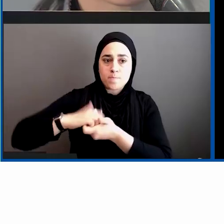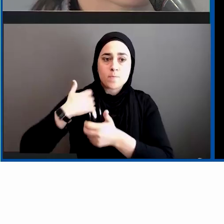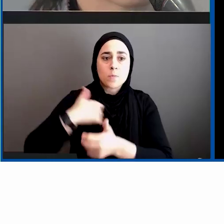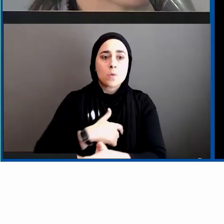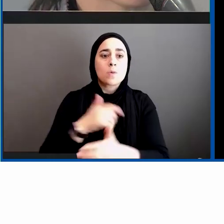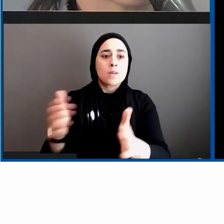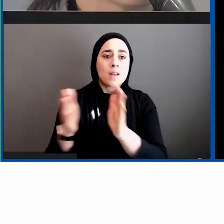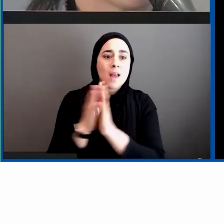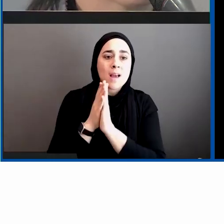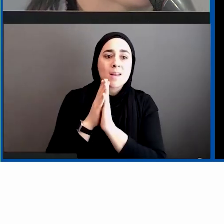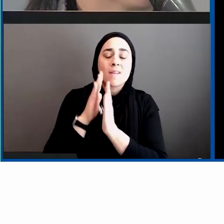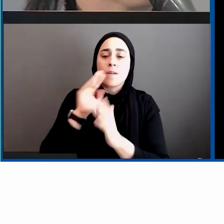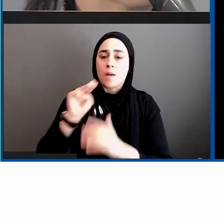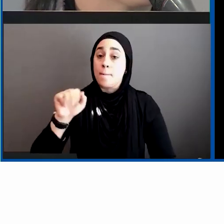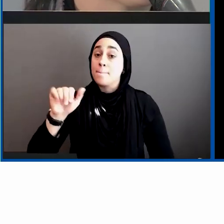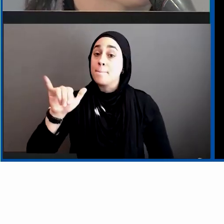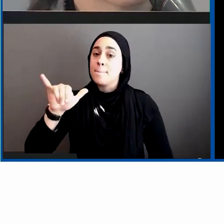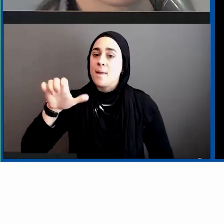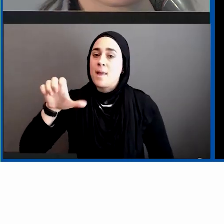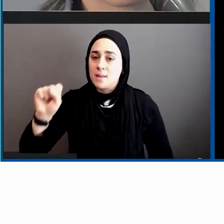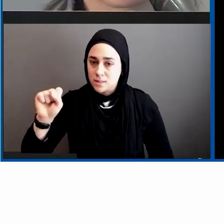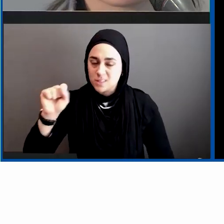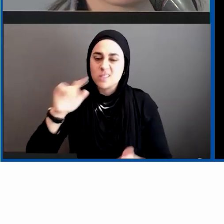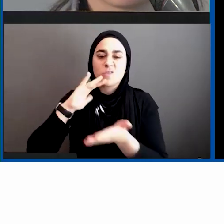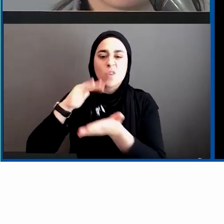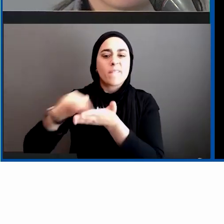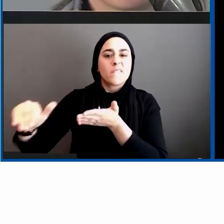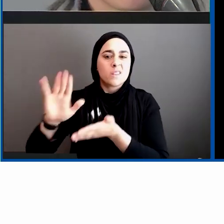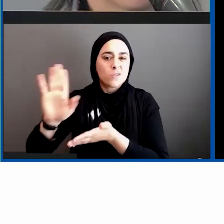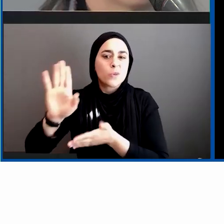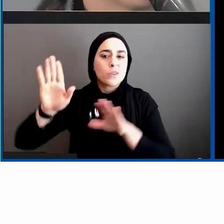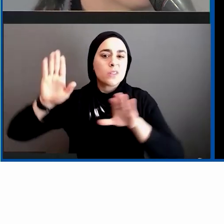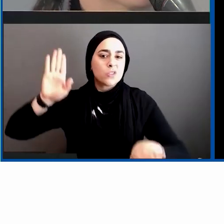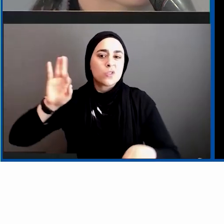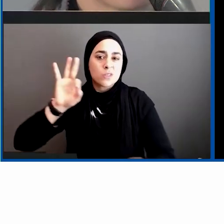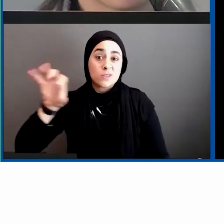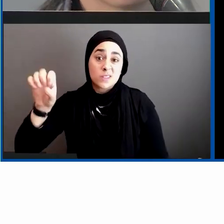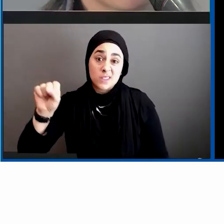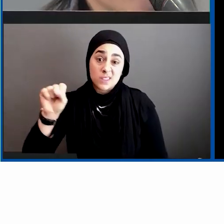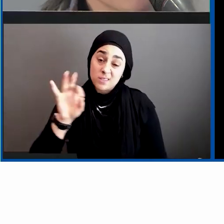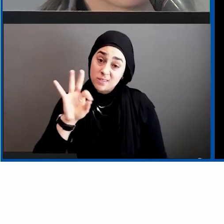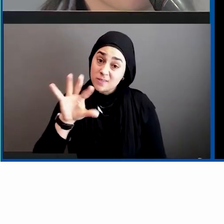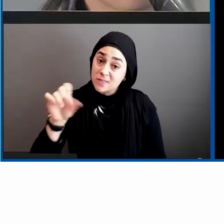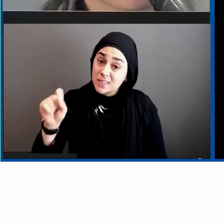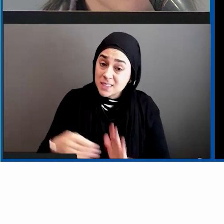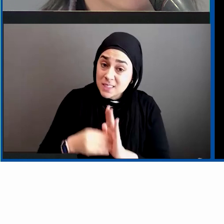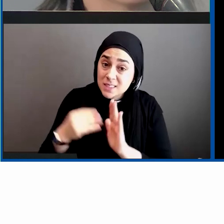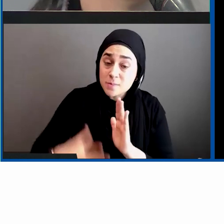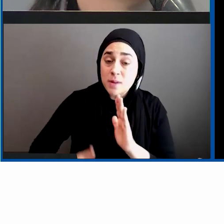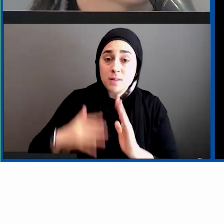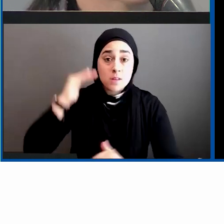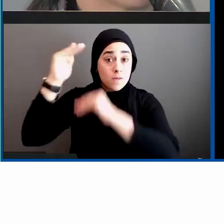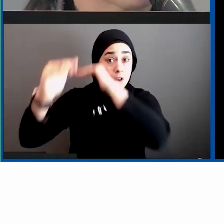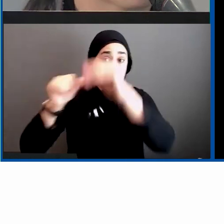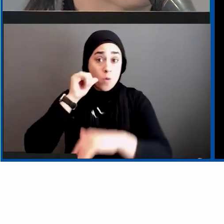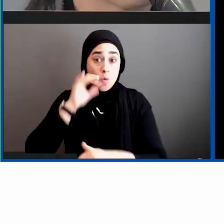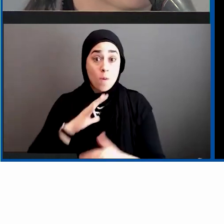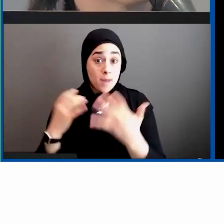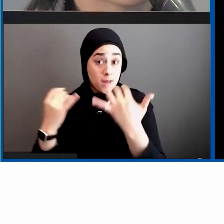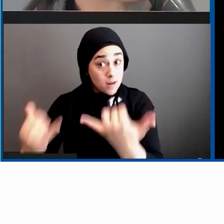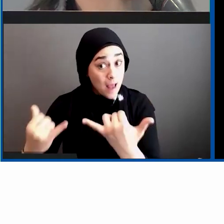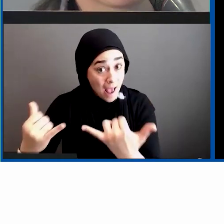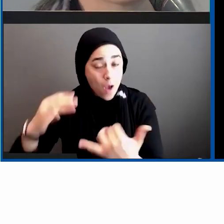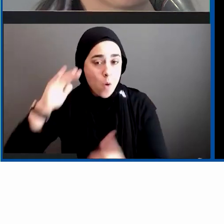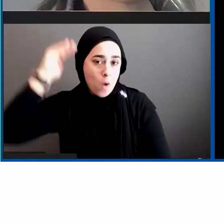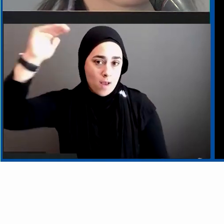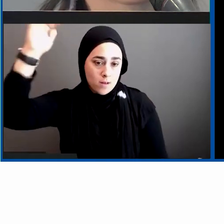the citizenship fees. As we talked about earlier, fees are expensive. And this adult woman now had gone through,